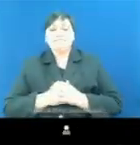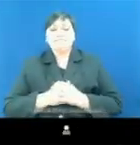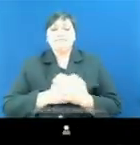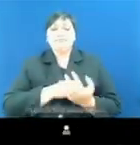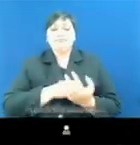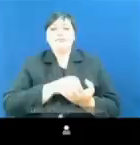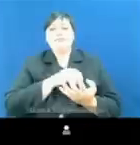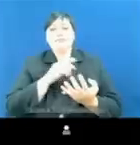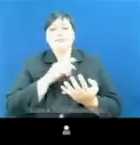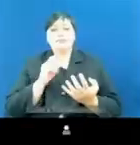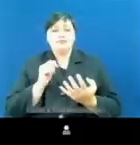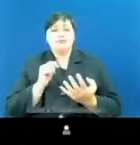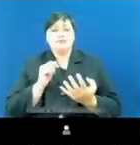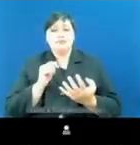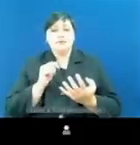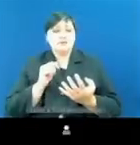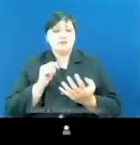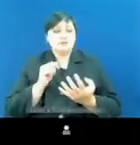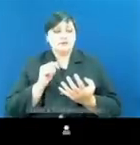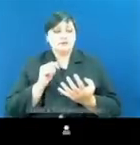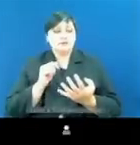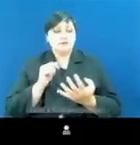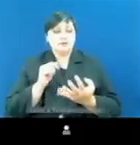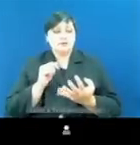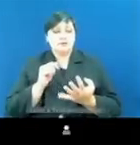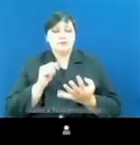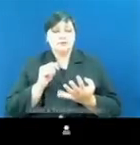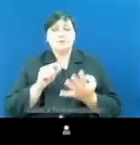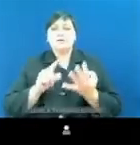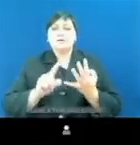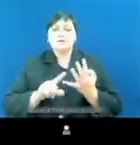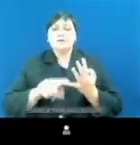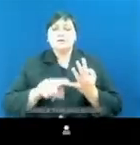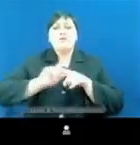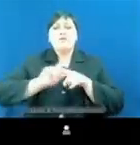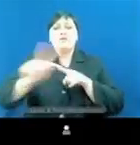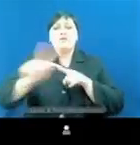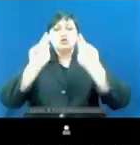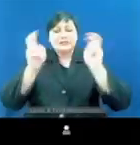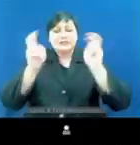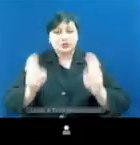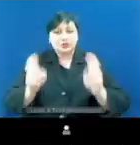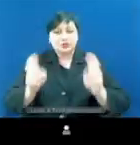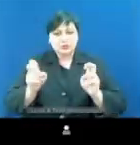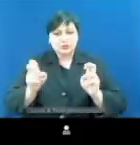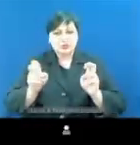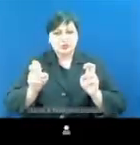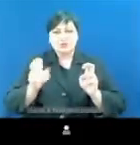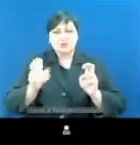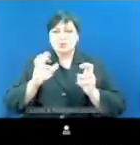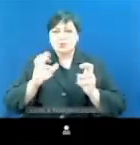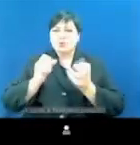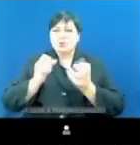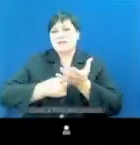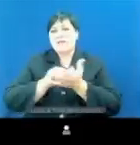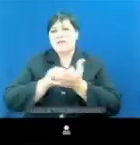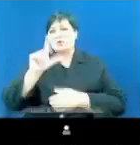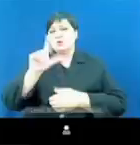Professional issues, we've talked about these in the competencies, so that makes this goes a little bit